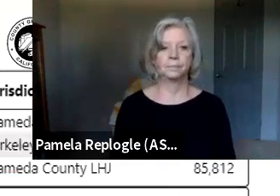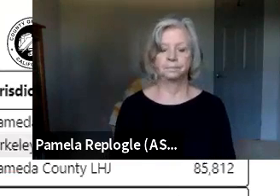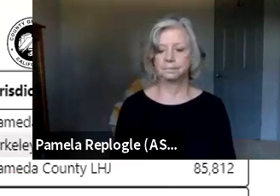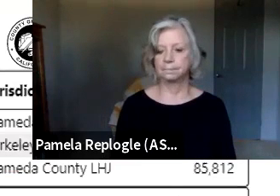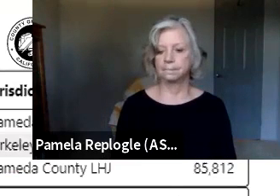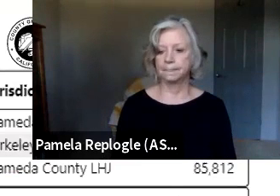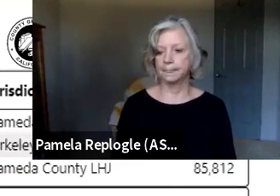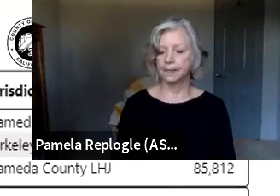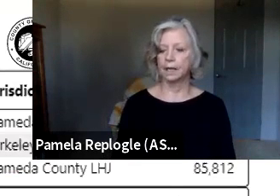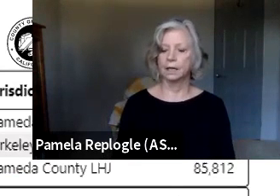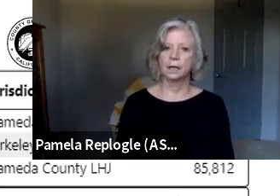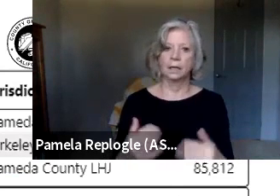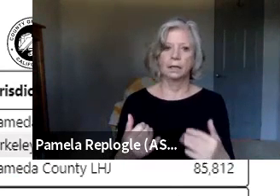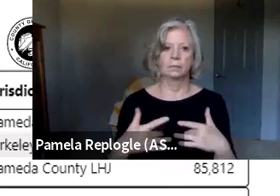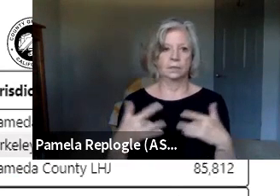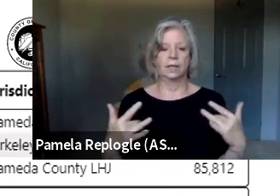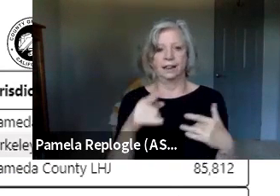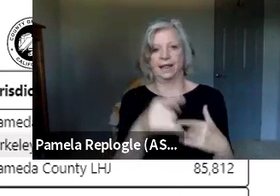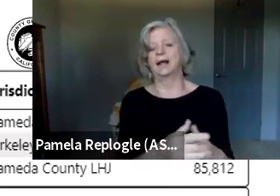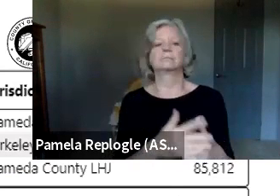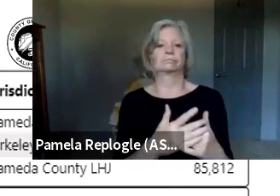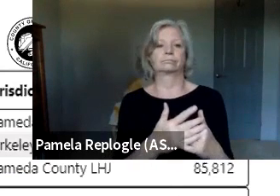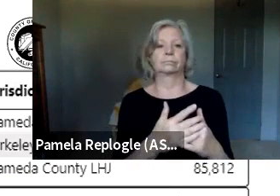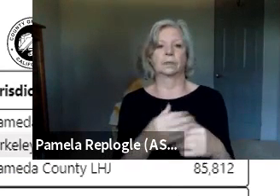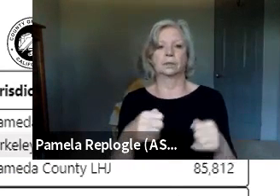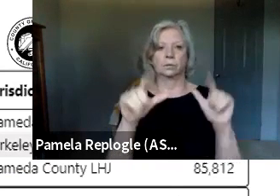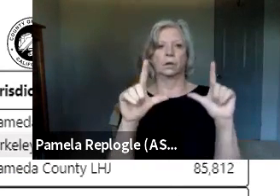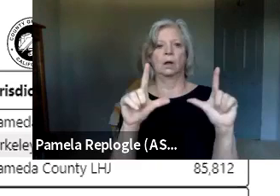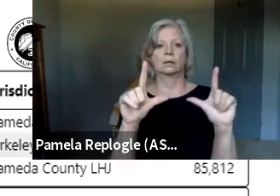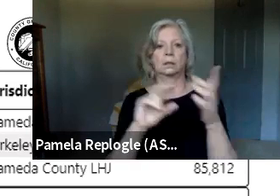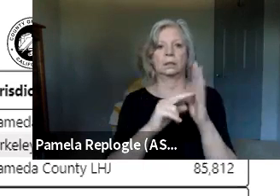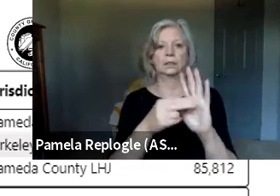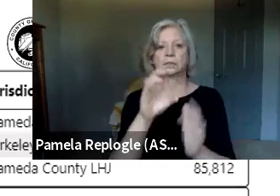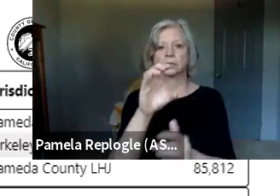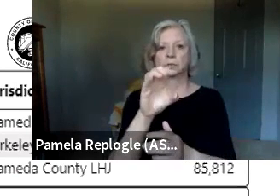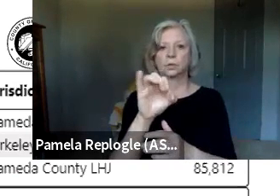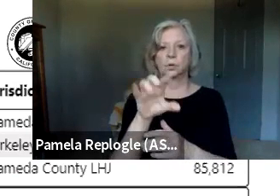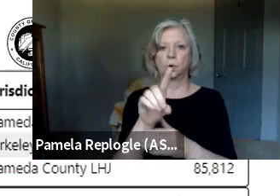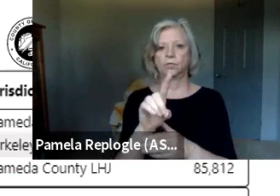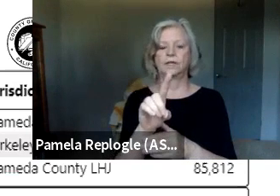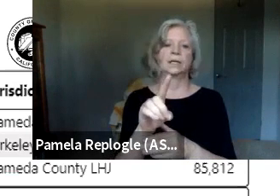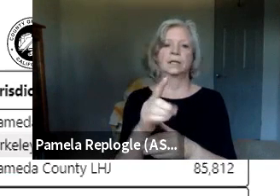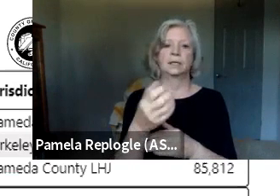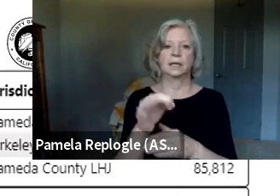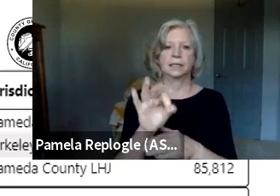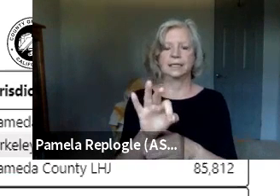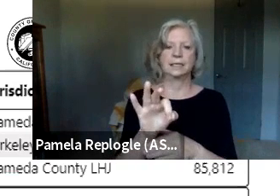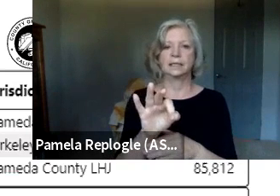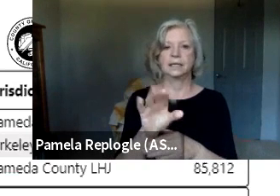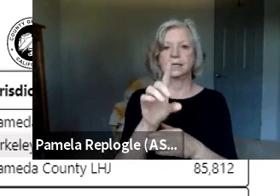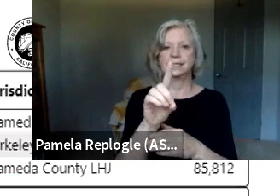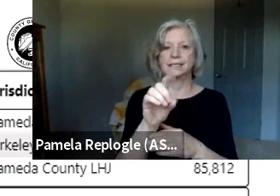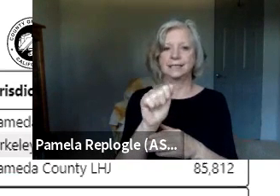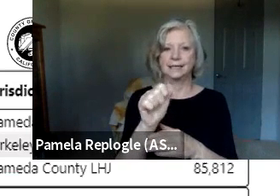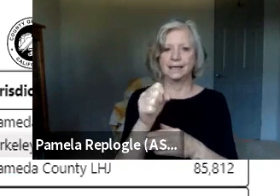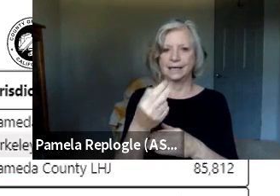So this is a screenshot of our Alameda County COVID dashboard. It has lots of information about how the pandemic